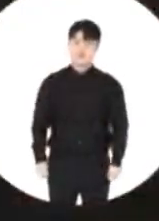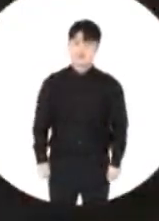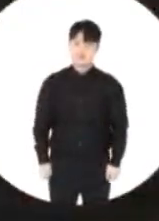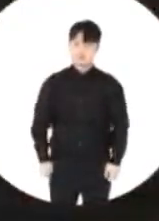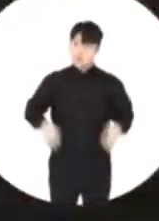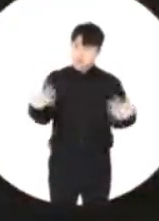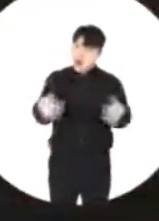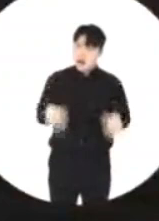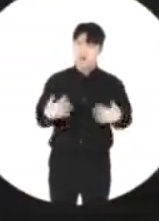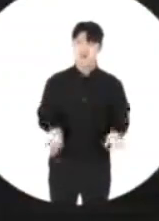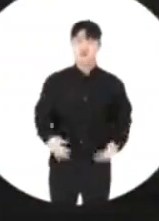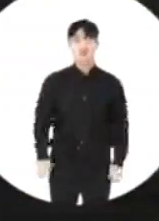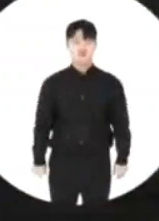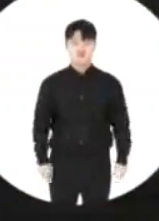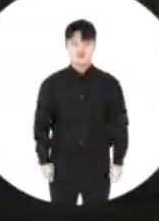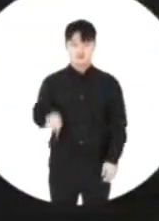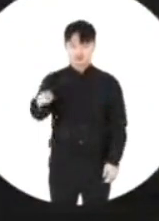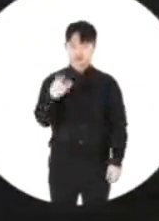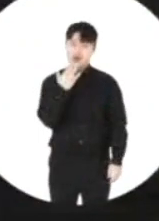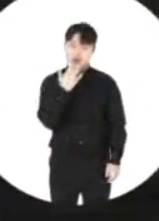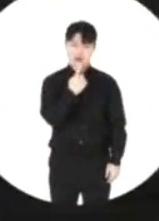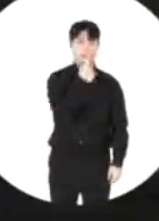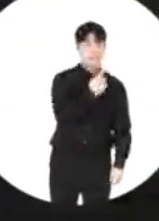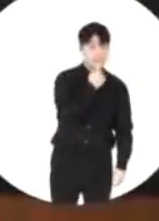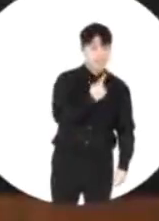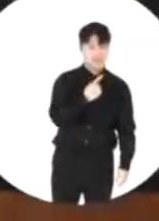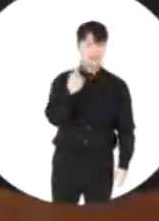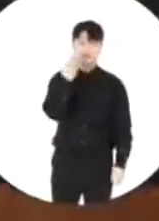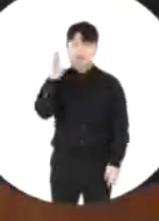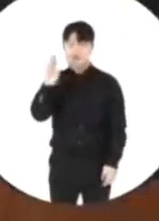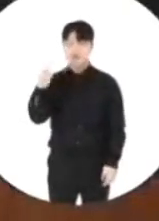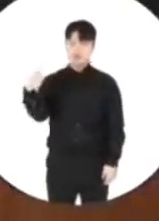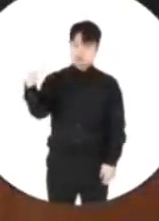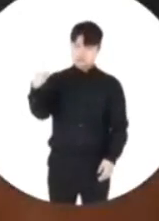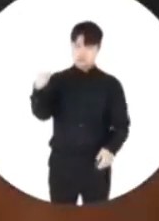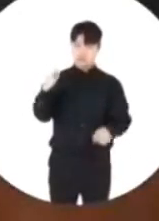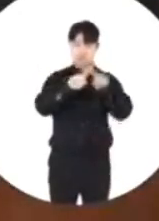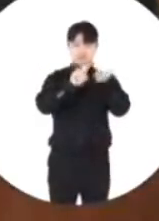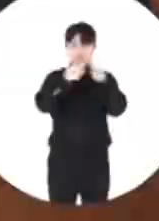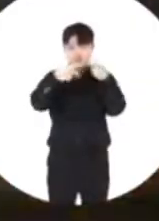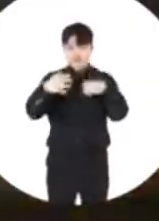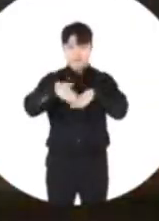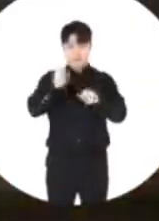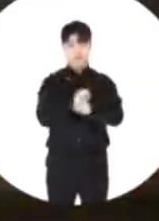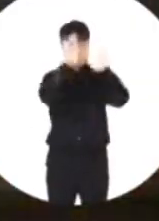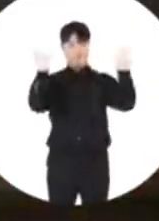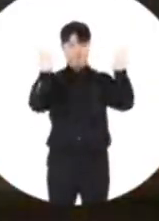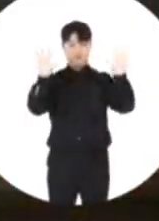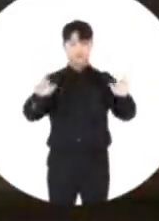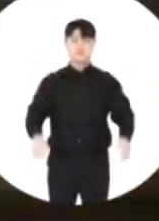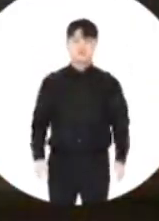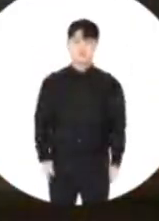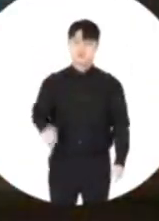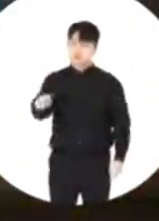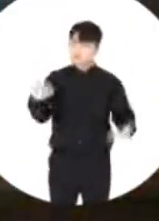has distinct red, green, and blue light sources that make scenes appear more vibrant and even more colorful. The